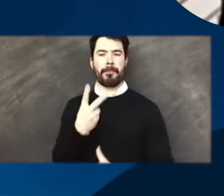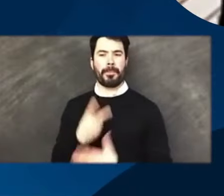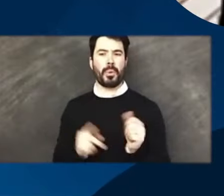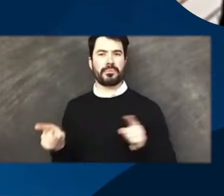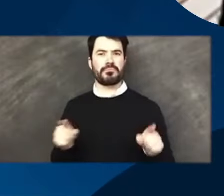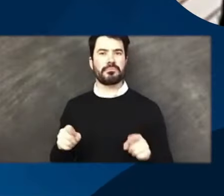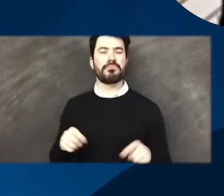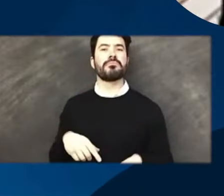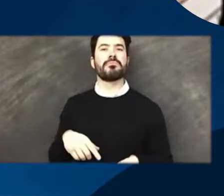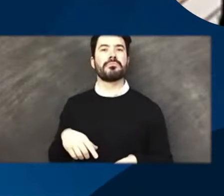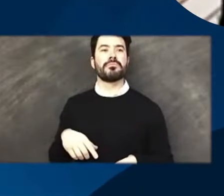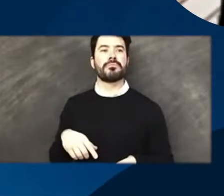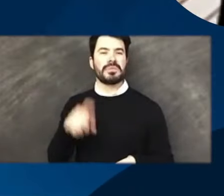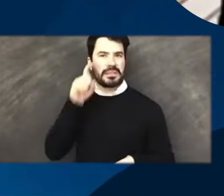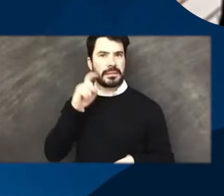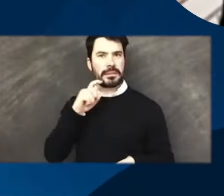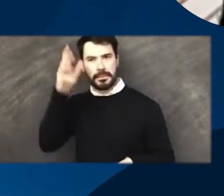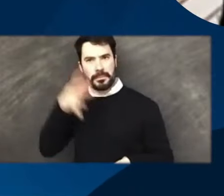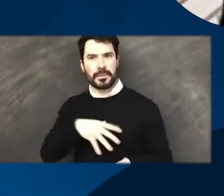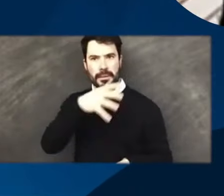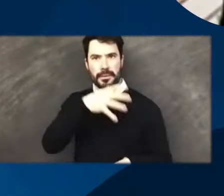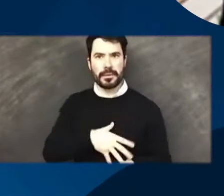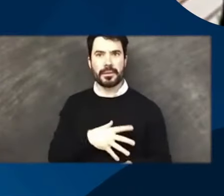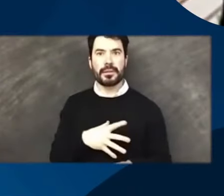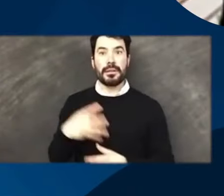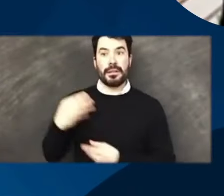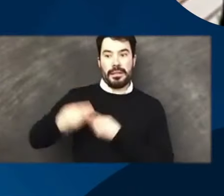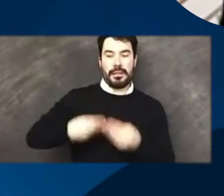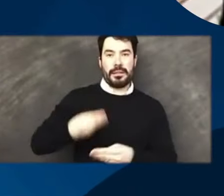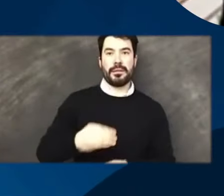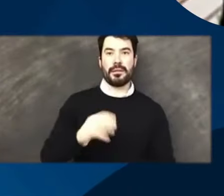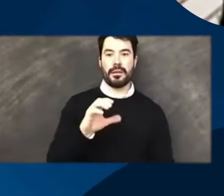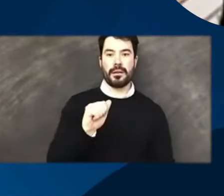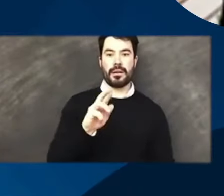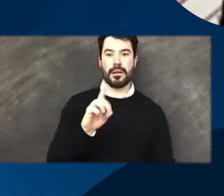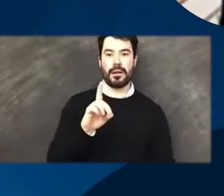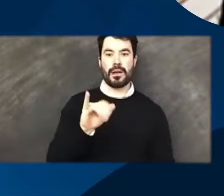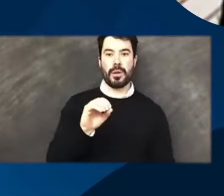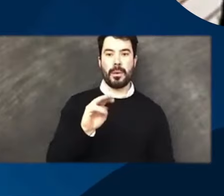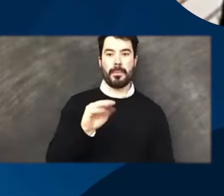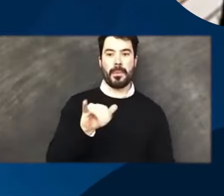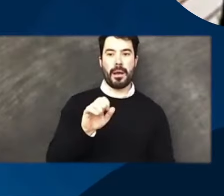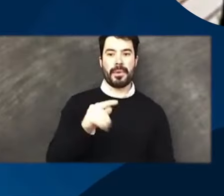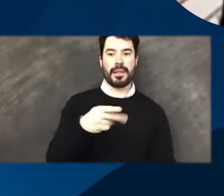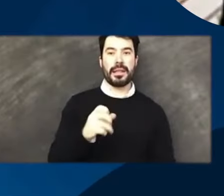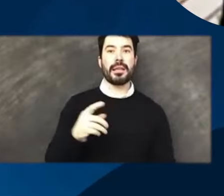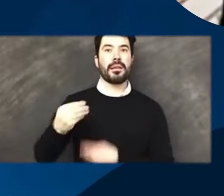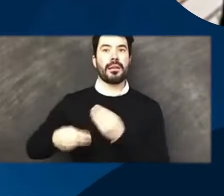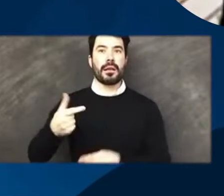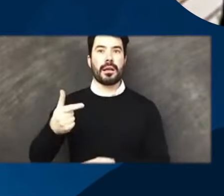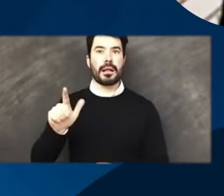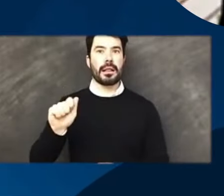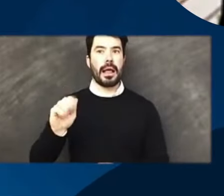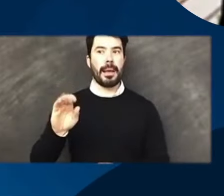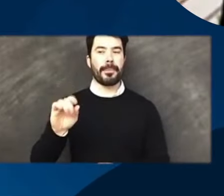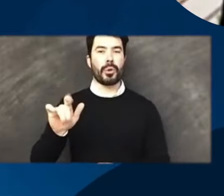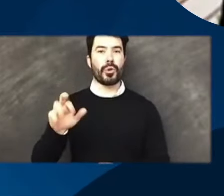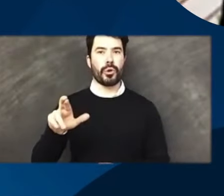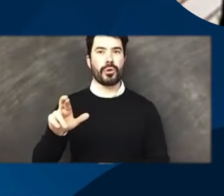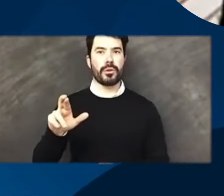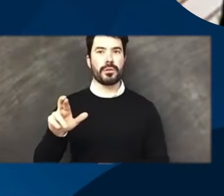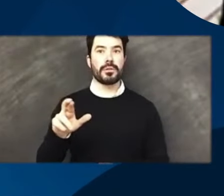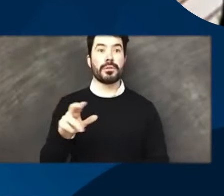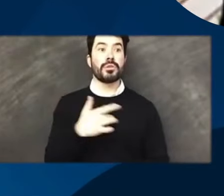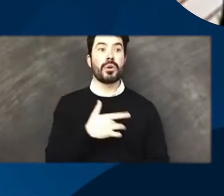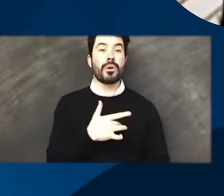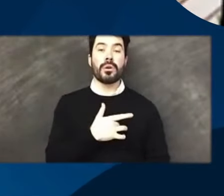kind of inherited cardiomyopathies and inherited valvular disorders. So things like hypertrophic cardiomyopathy, a primary